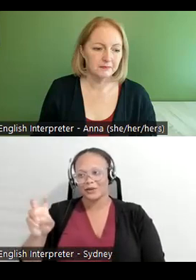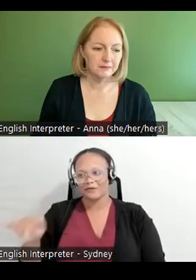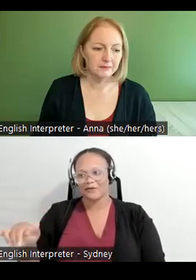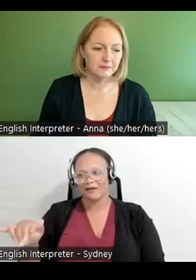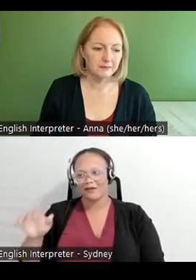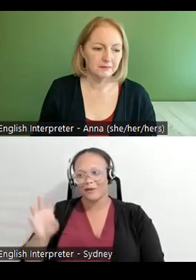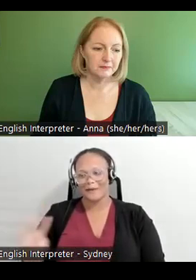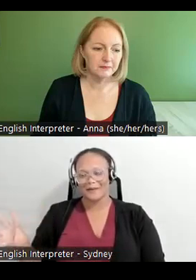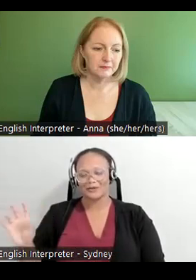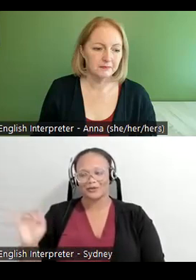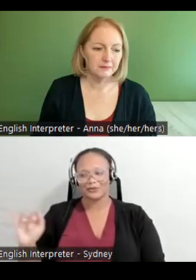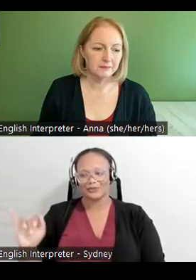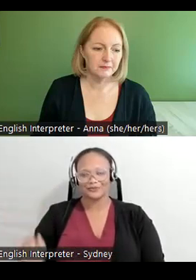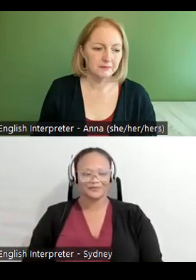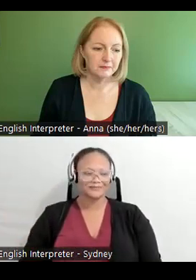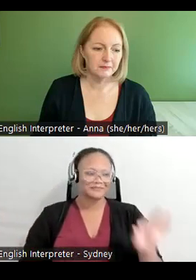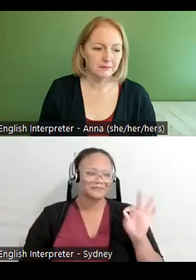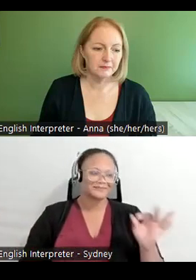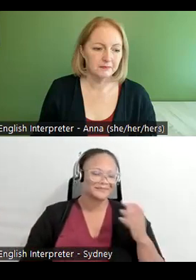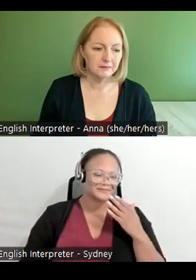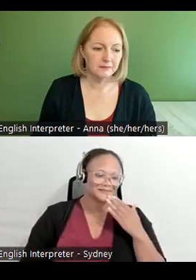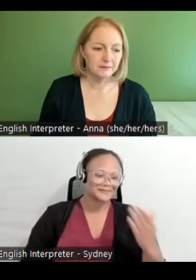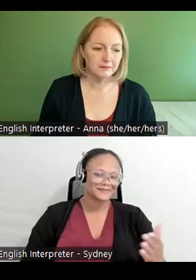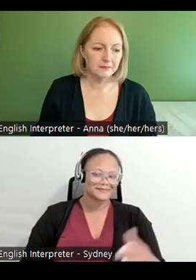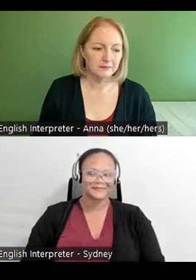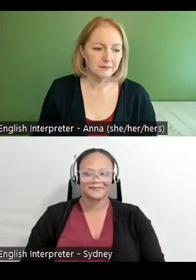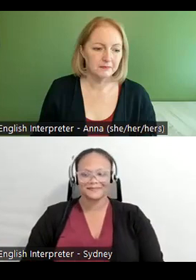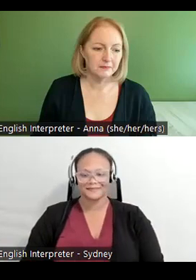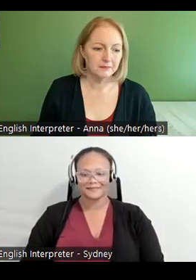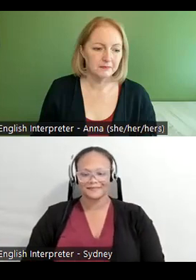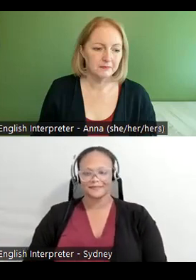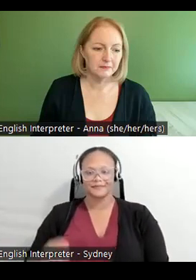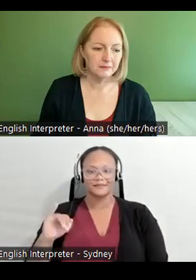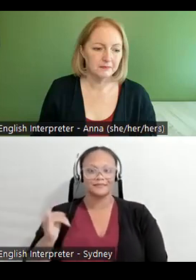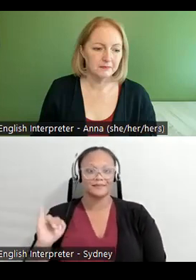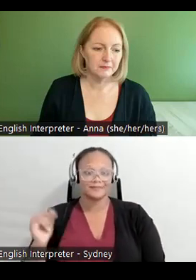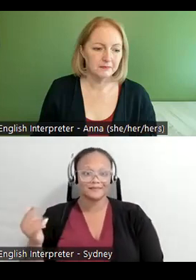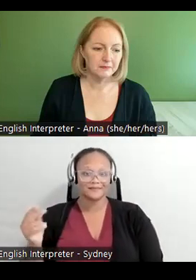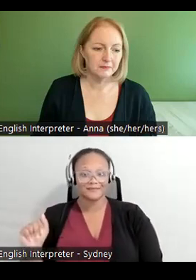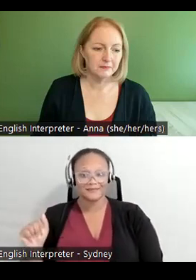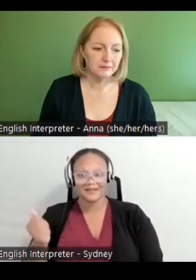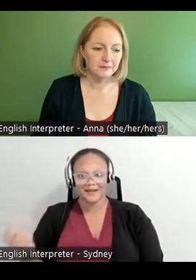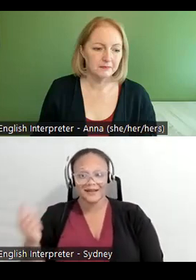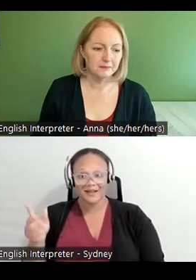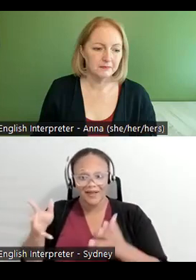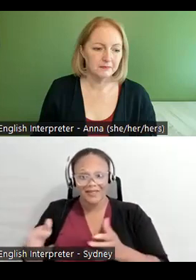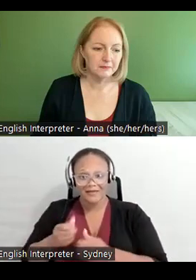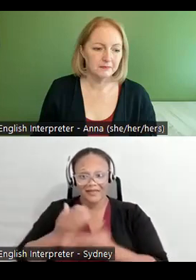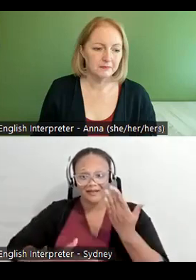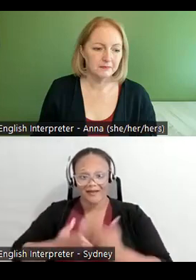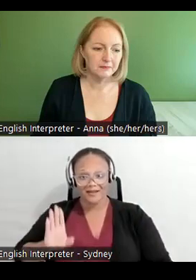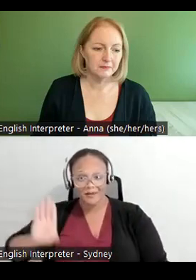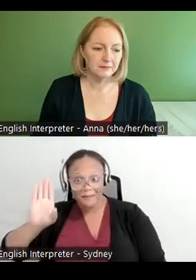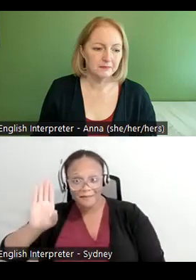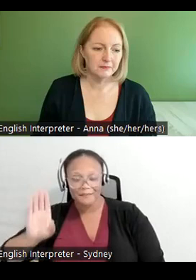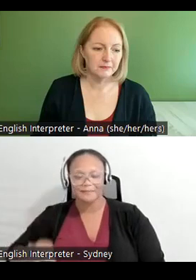Okay, perfect. Thank you. Jigna, do we have anyone with their hand raised? At this time, we don't have